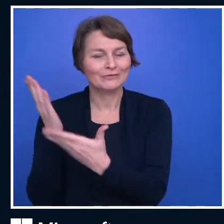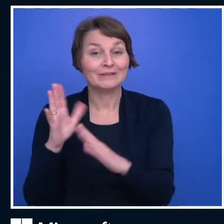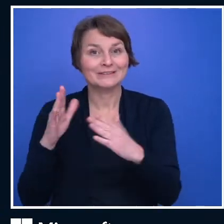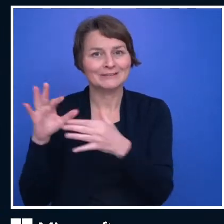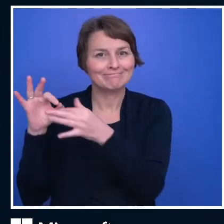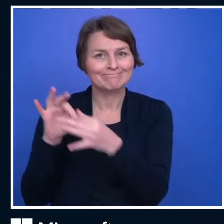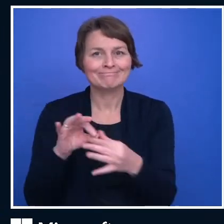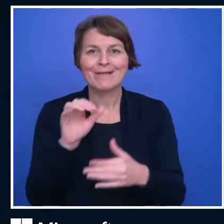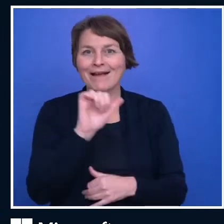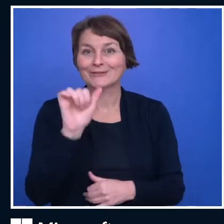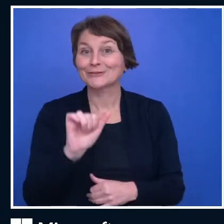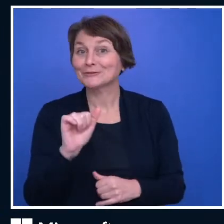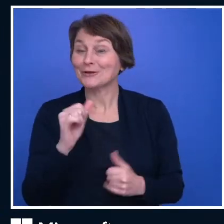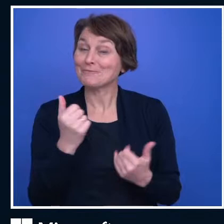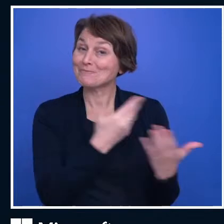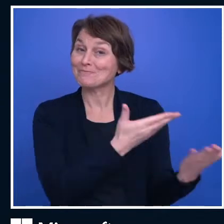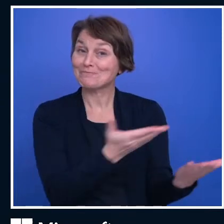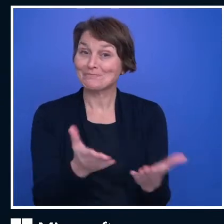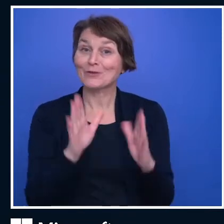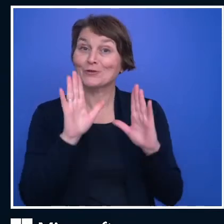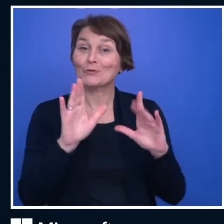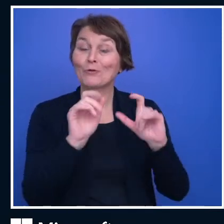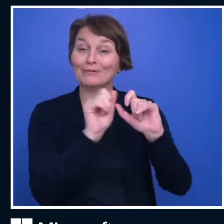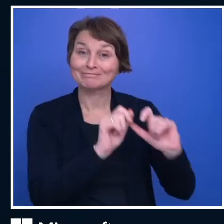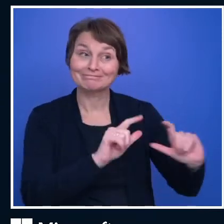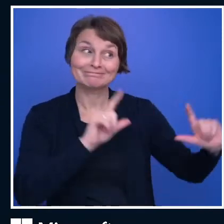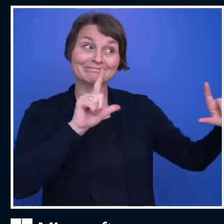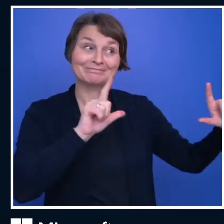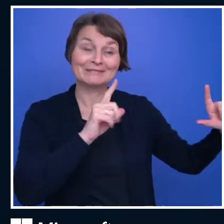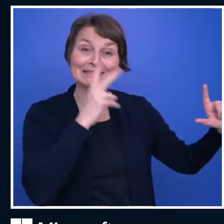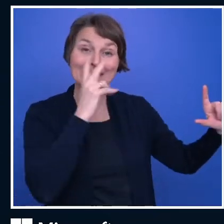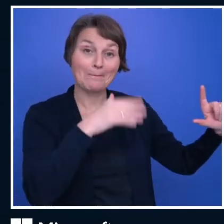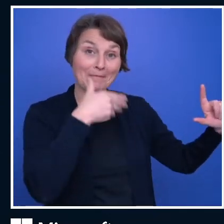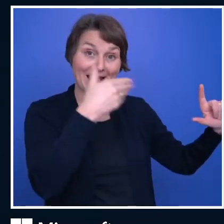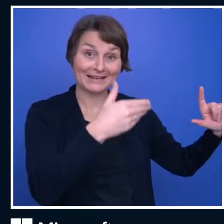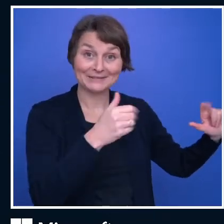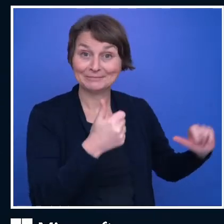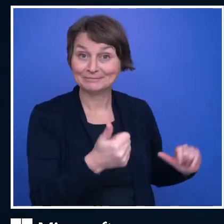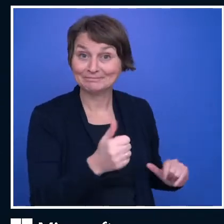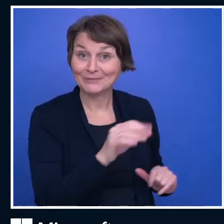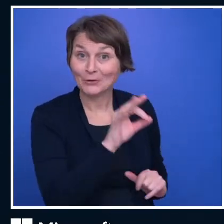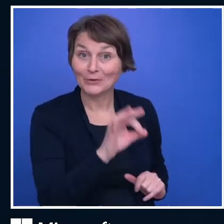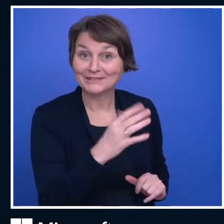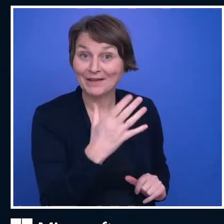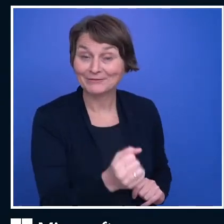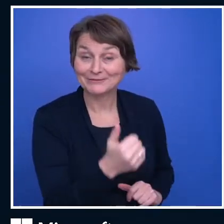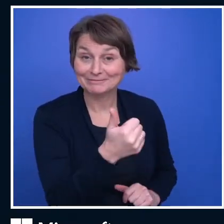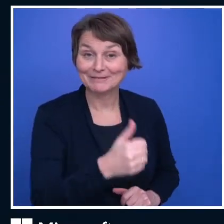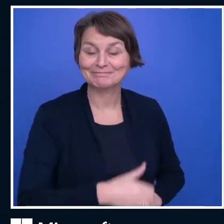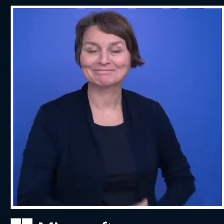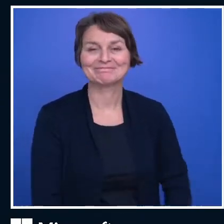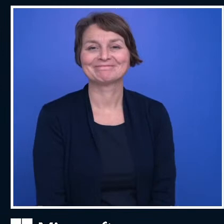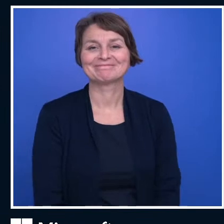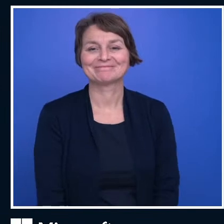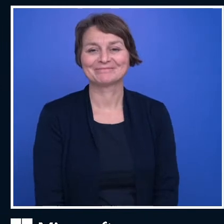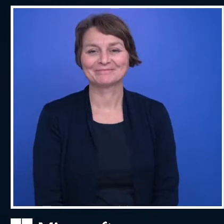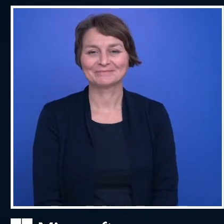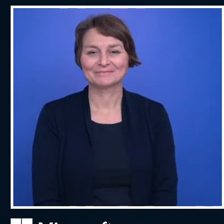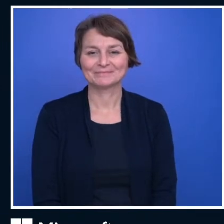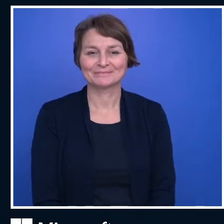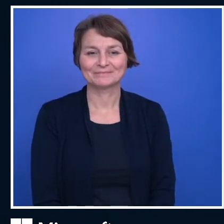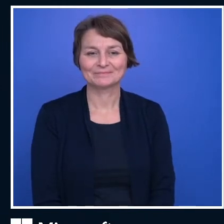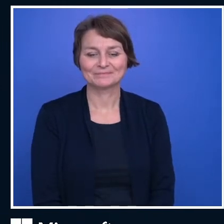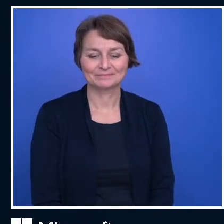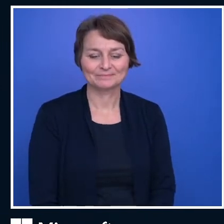away and share your screen, and then we'll come back at the end if there are any questions. Just give me a sec.